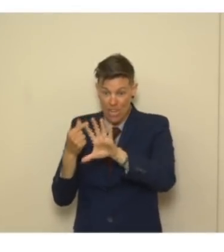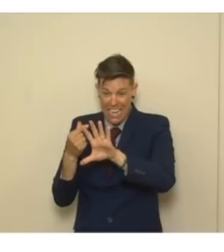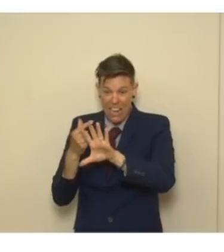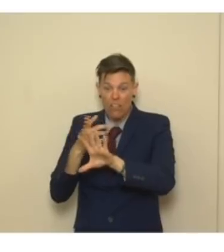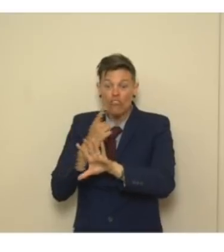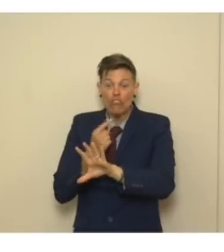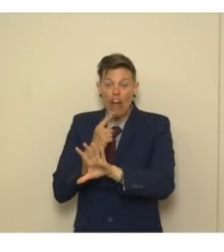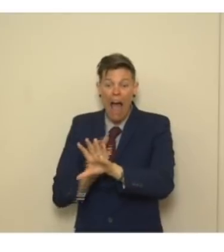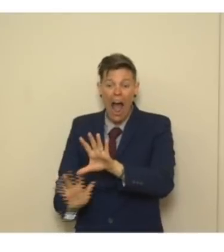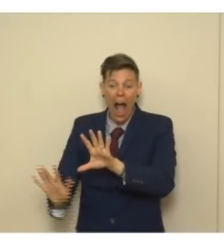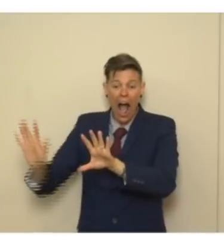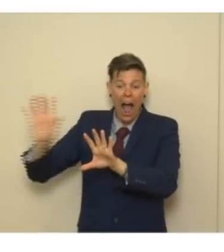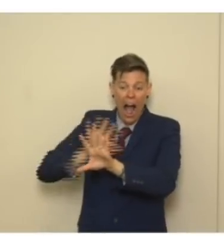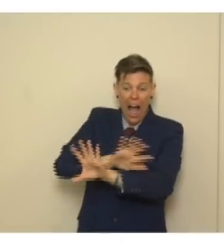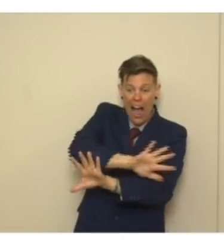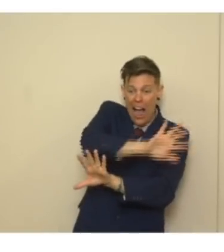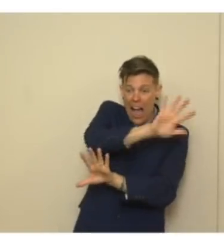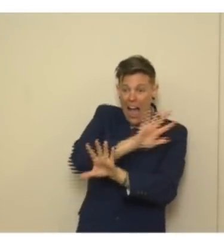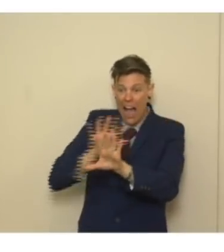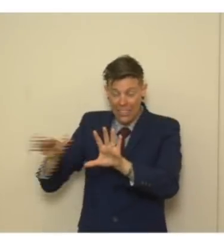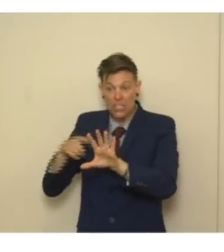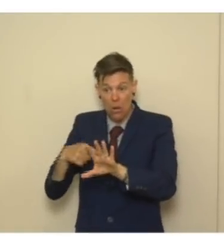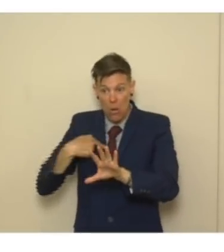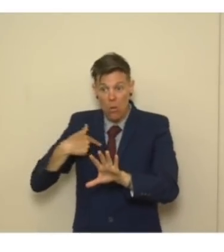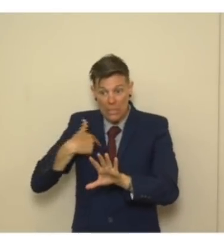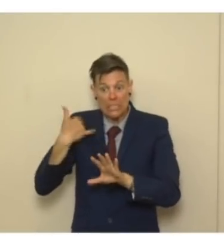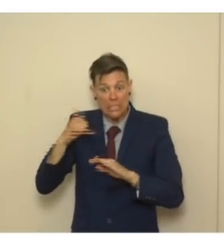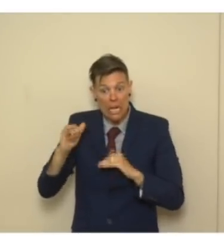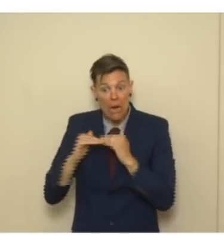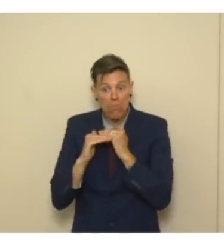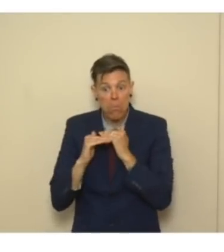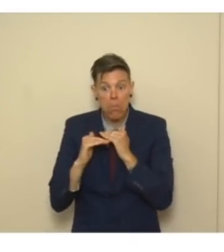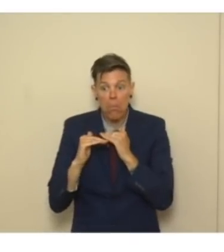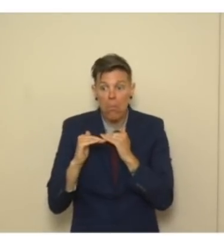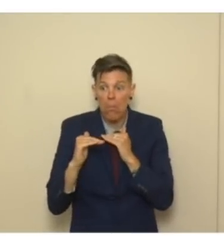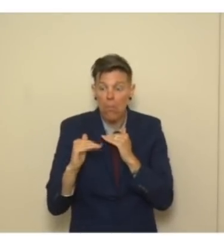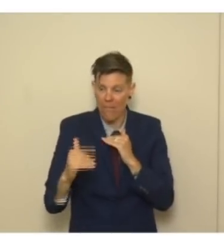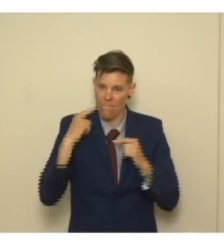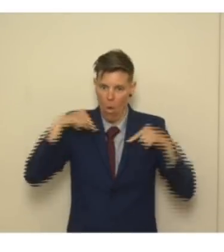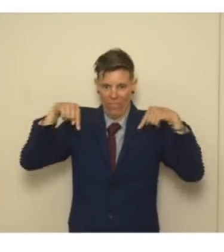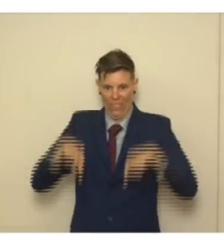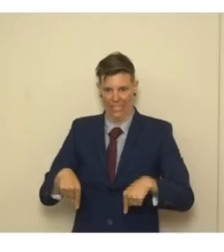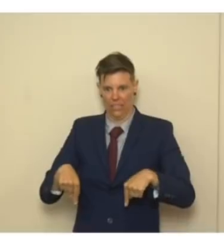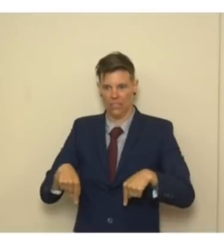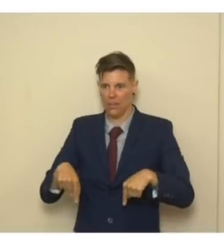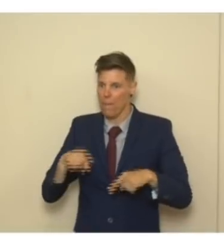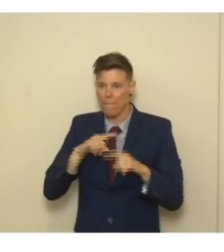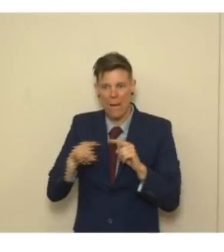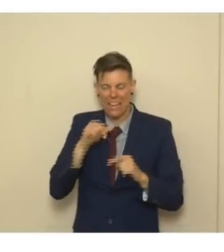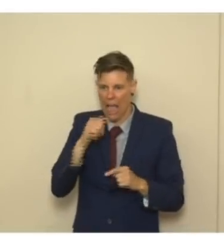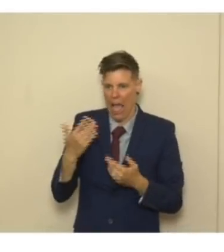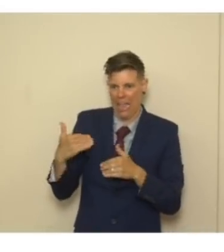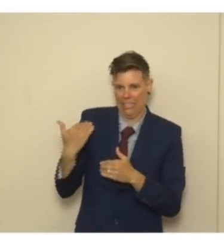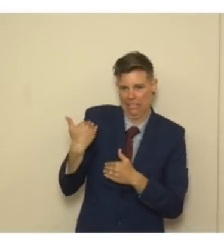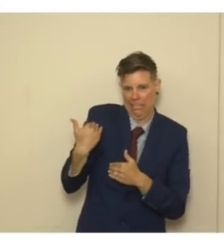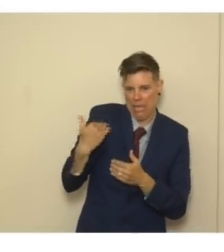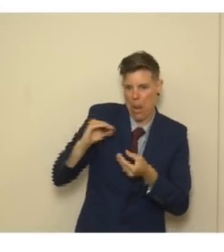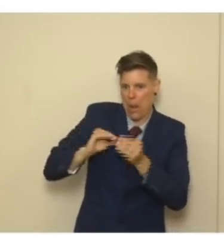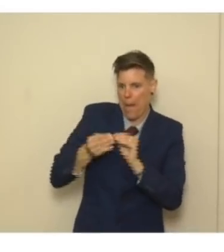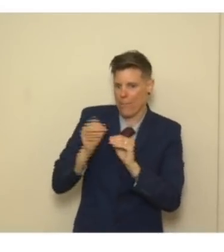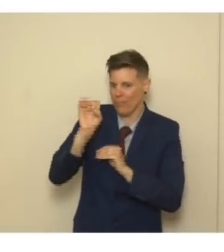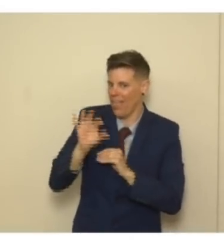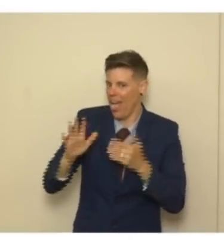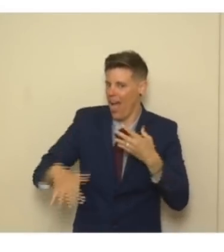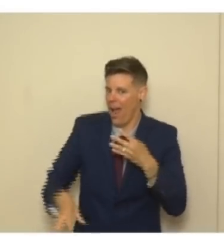fairly stable. Now, this does not include the last couple of days of data, but very significant hotspots in both Arizona and Texas. And